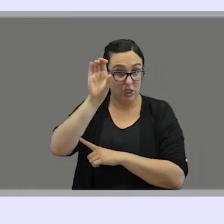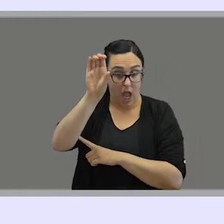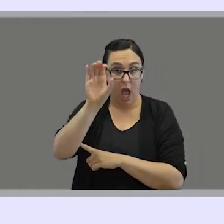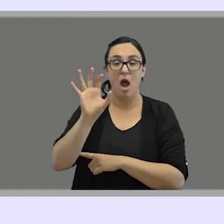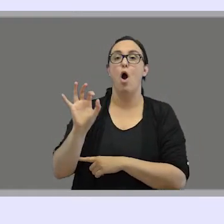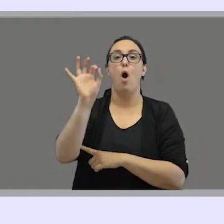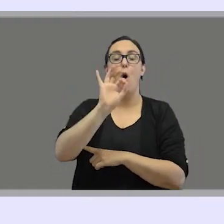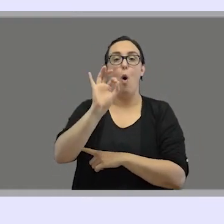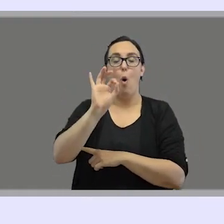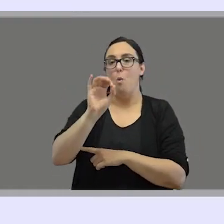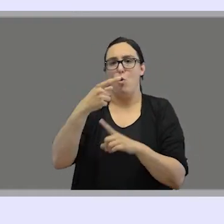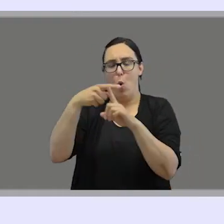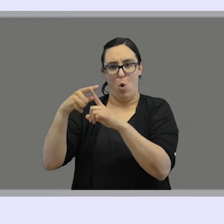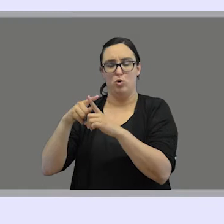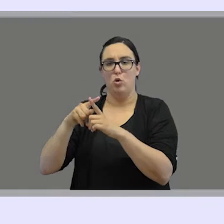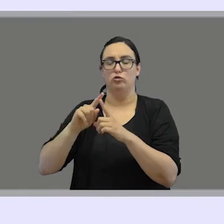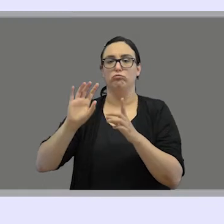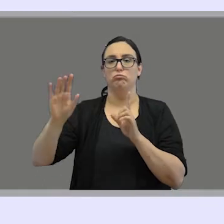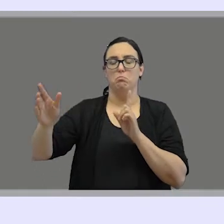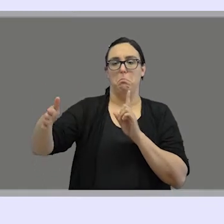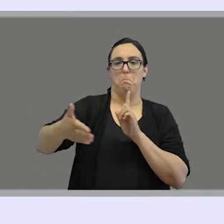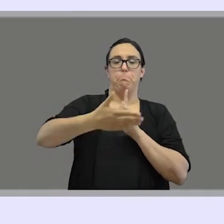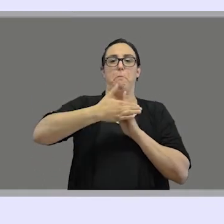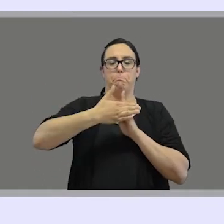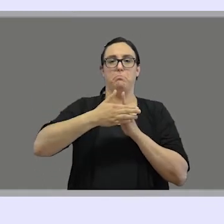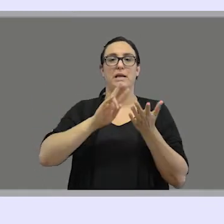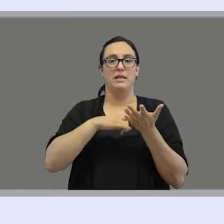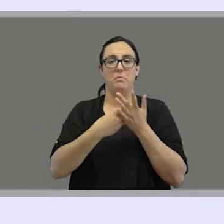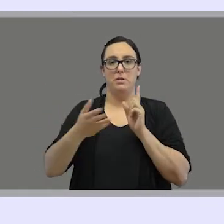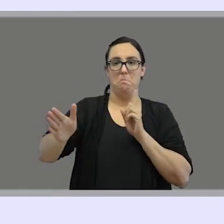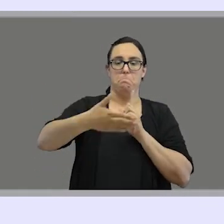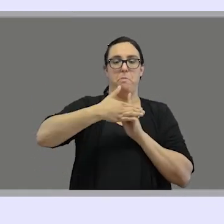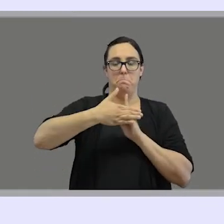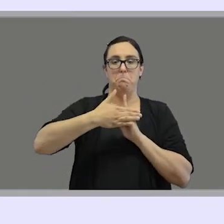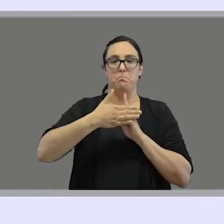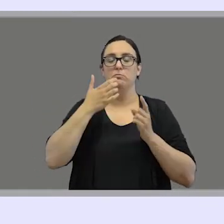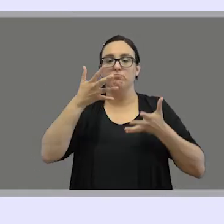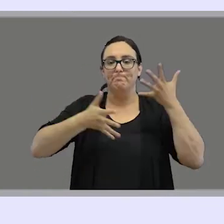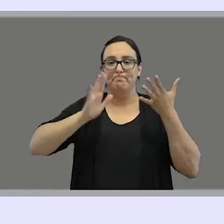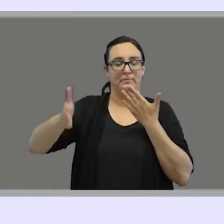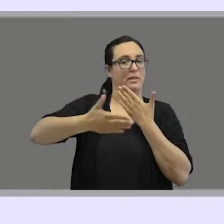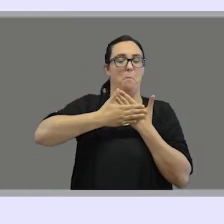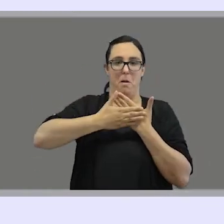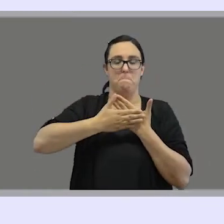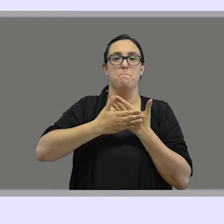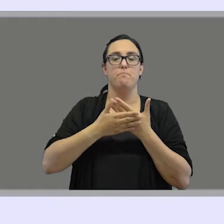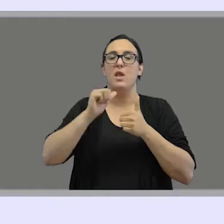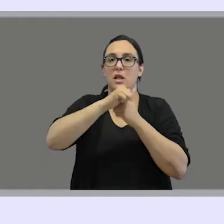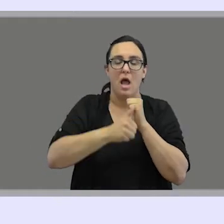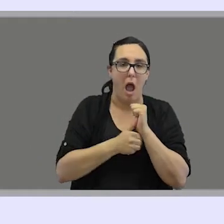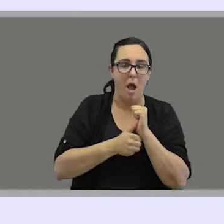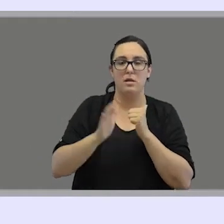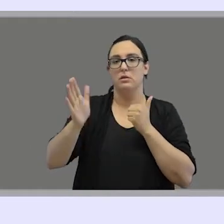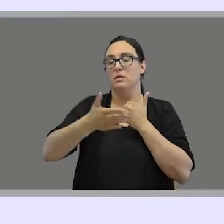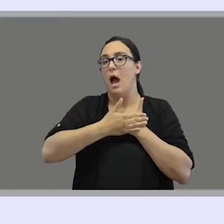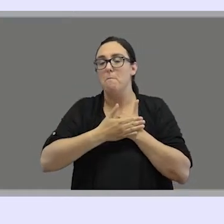digital on-screen graphics, that block or partially block the interpreter's signing, for